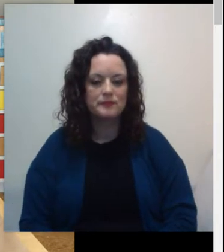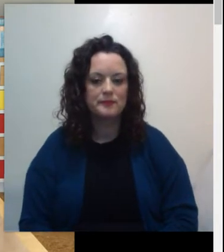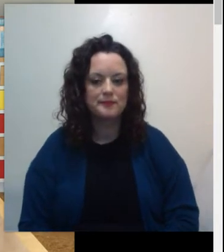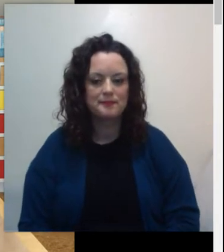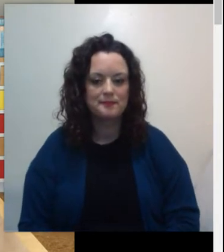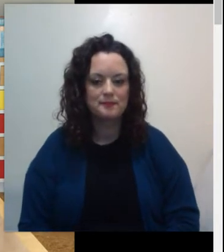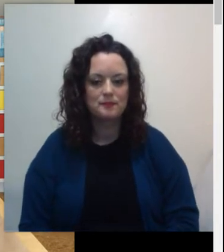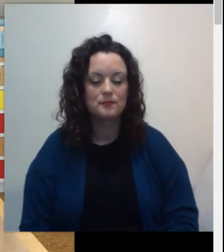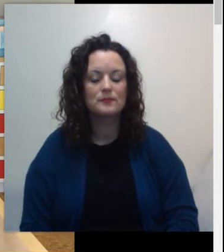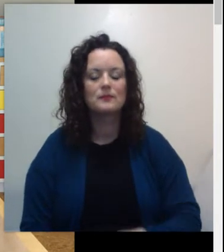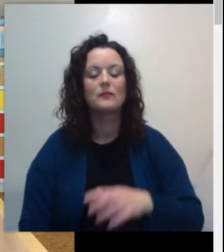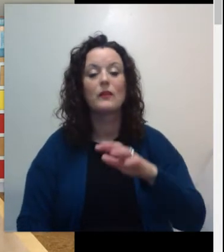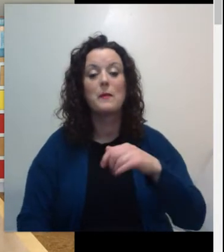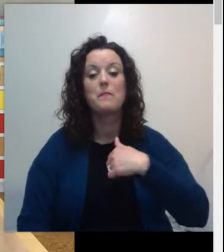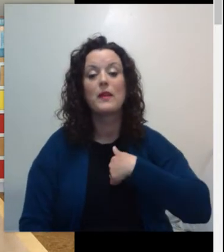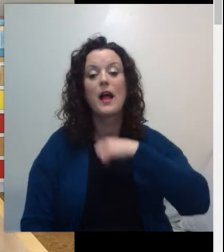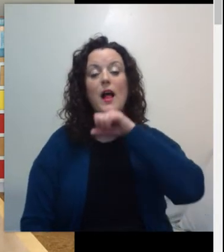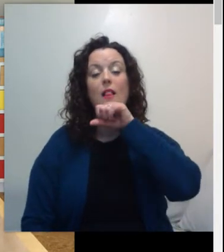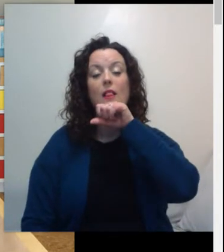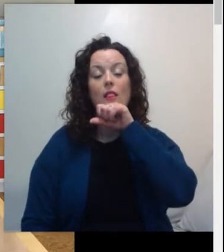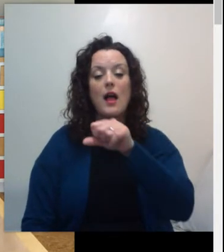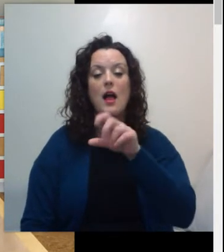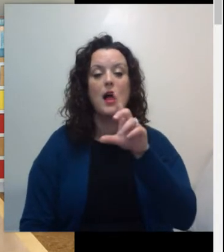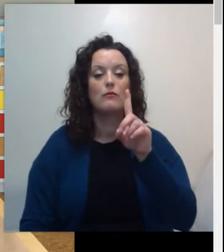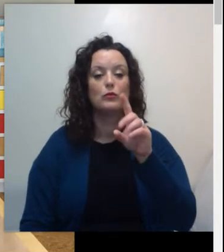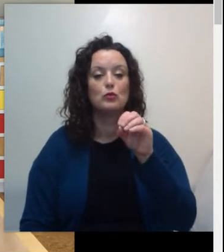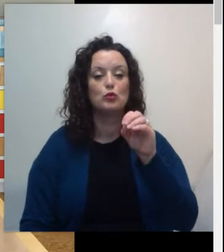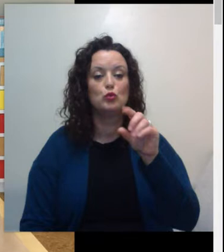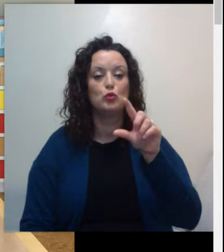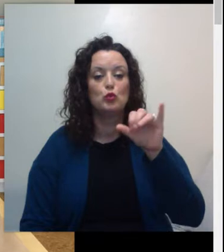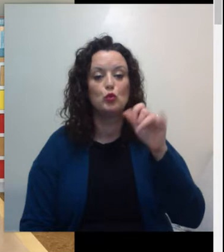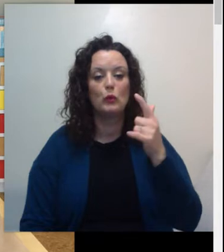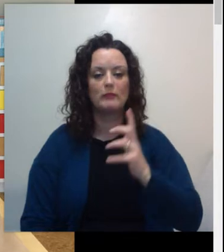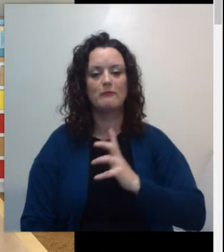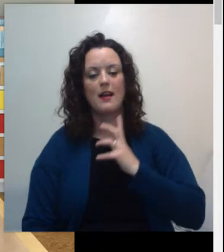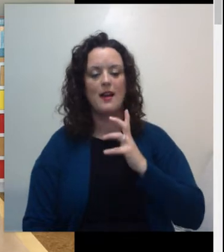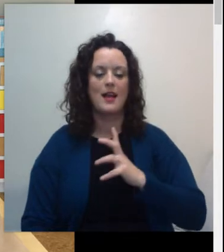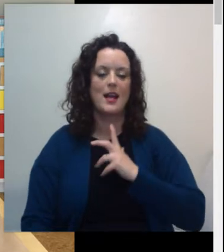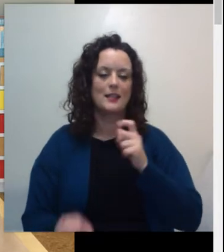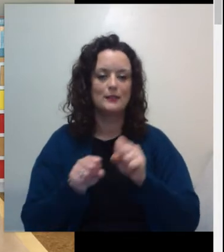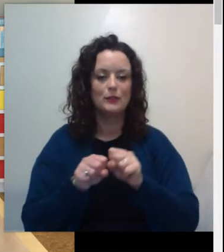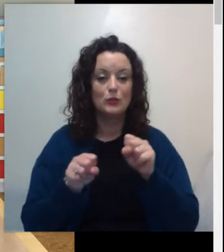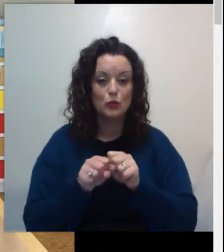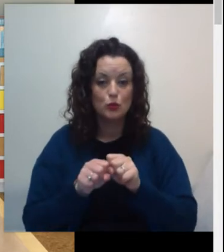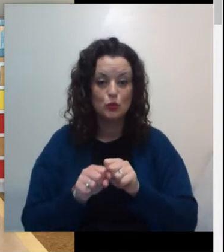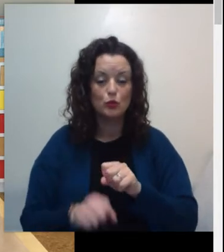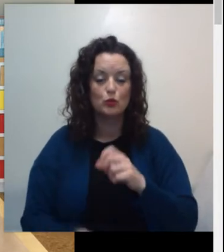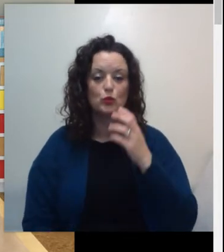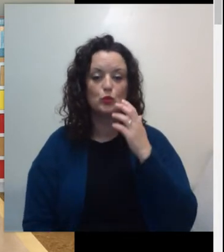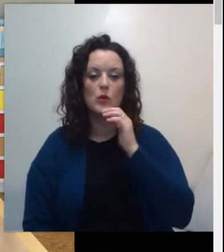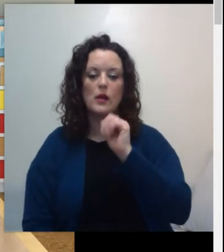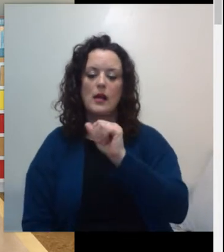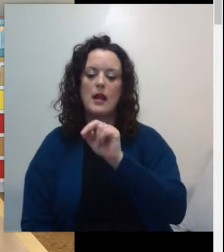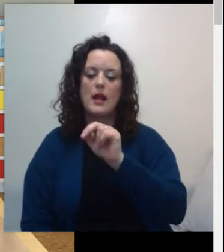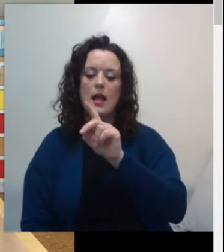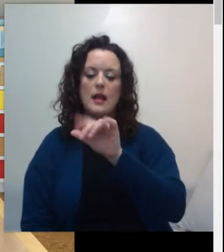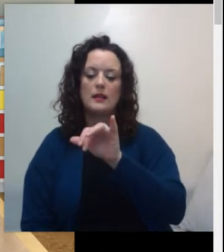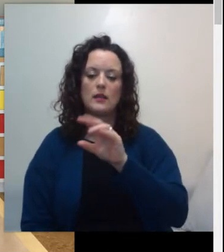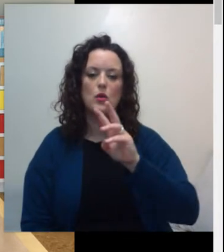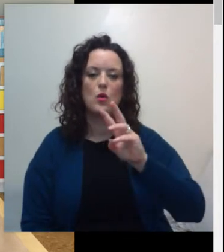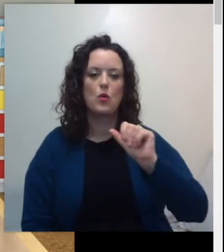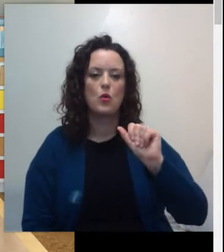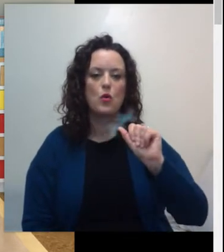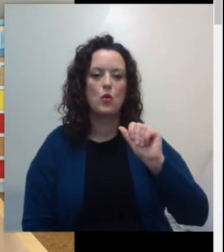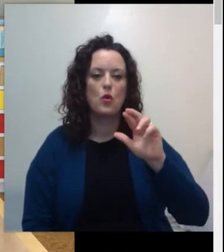lot, I love doodling fancy shoes. Andy Warhol used to do that. And look at